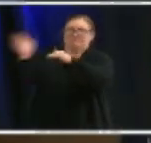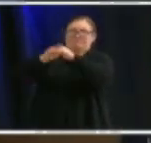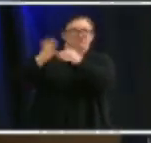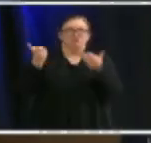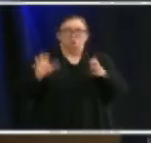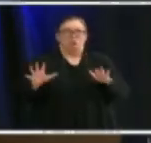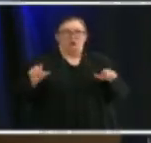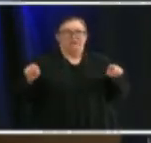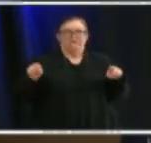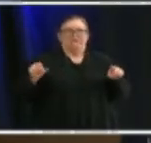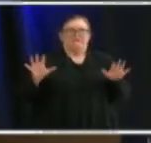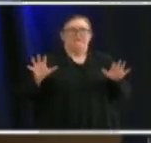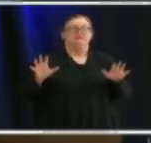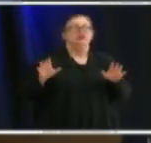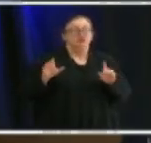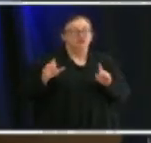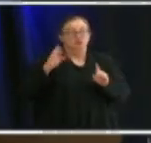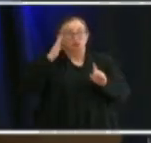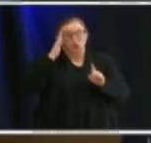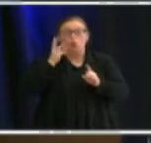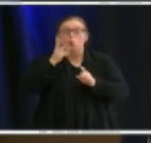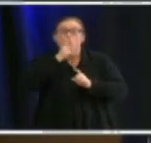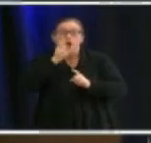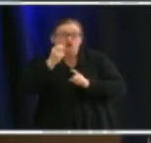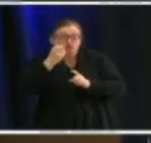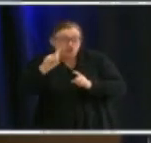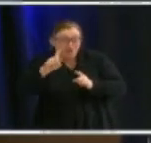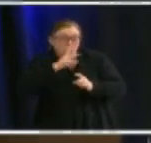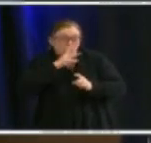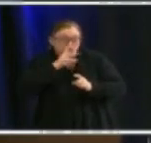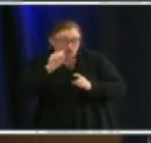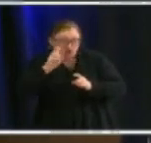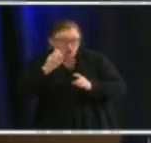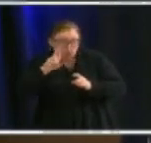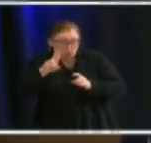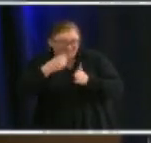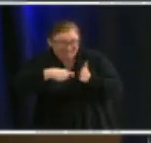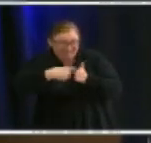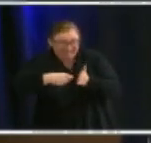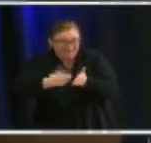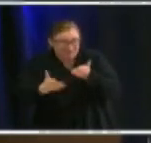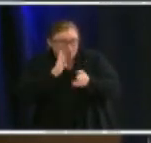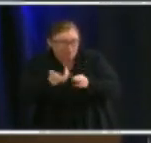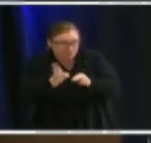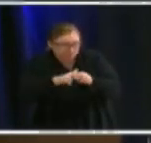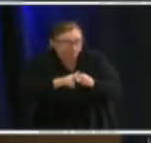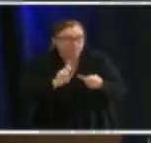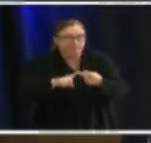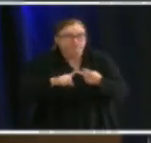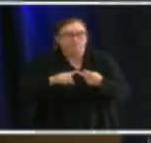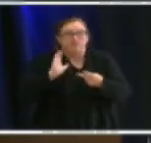are in our watershed department, water and sewer fees, in our sanitation department